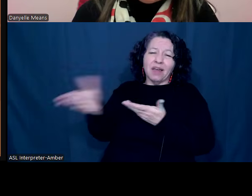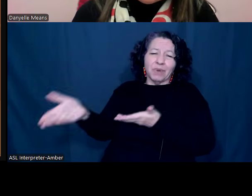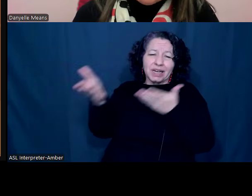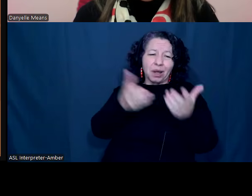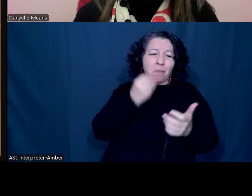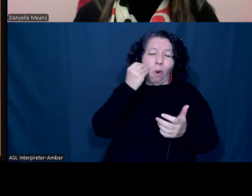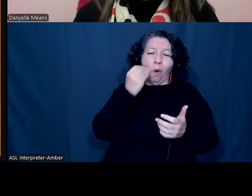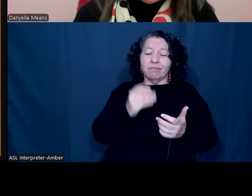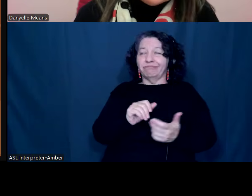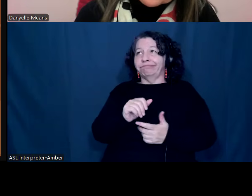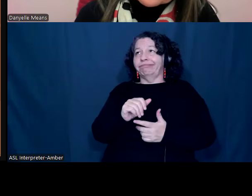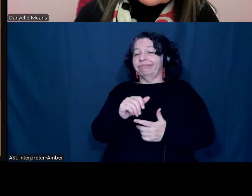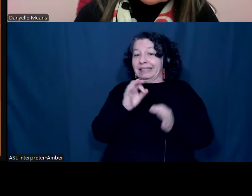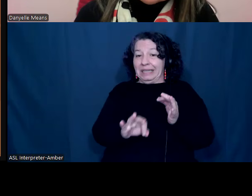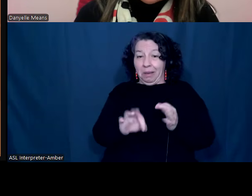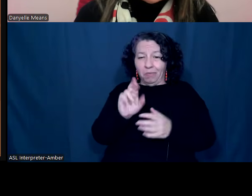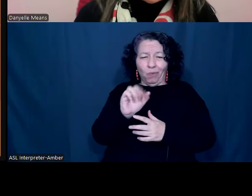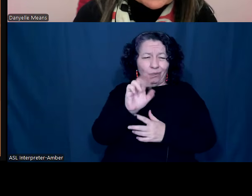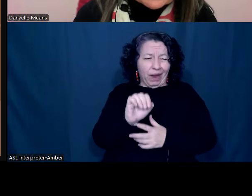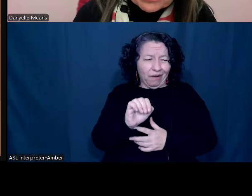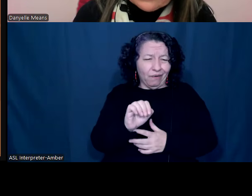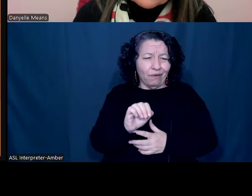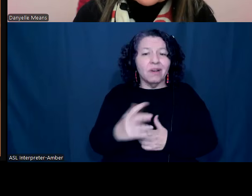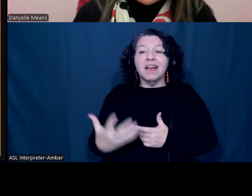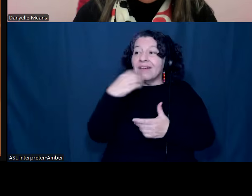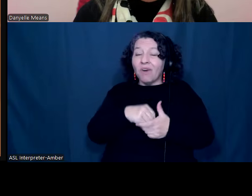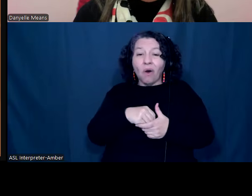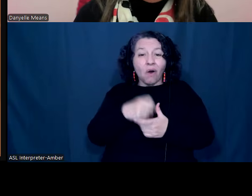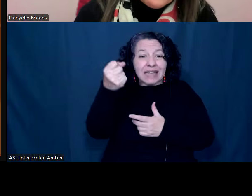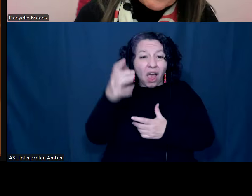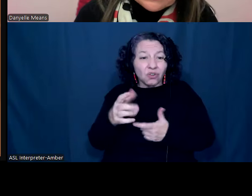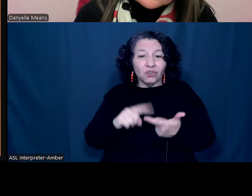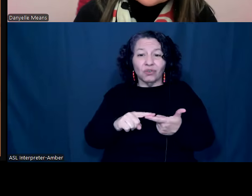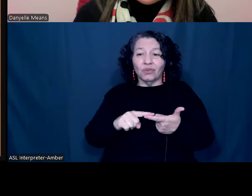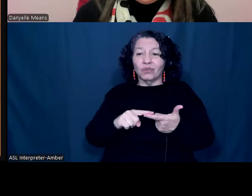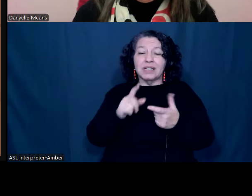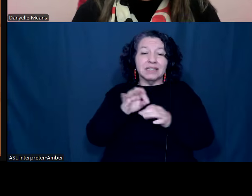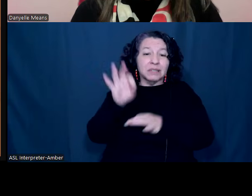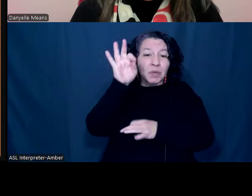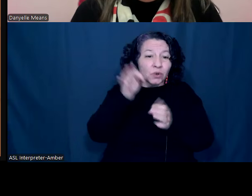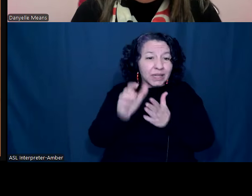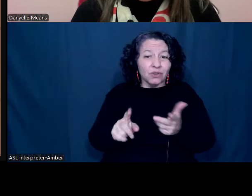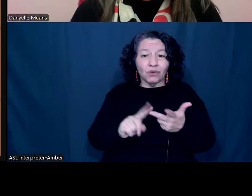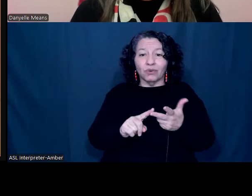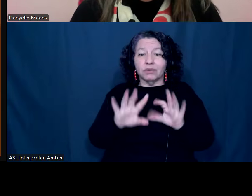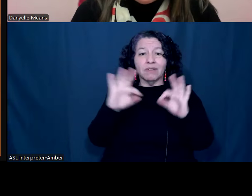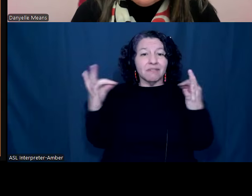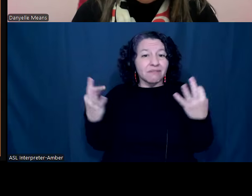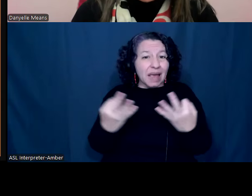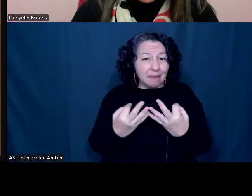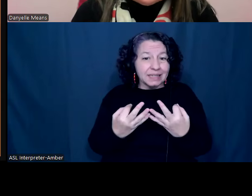Repatriation involves elders, spiritual leaders, families, and extended